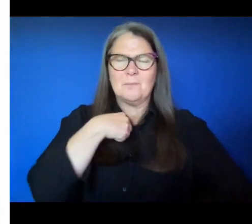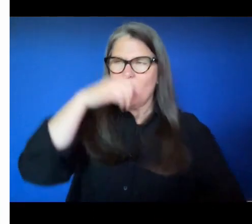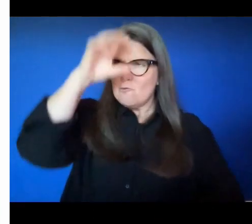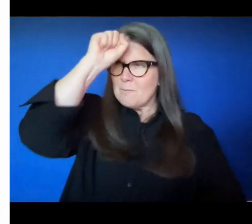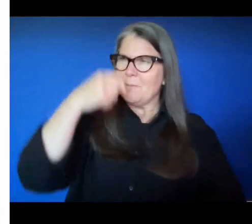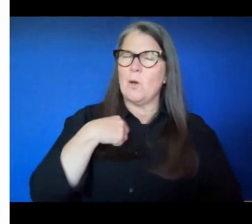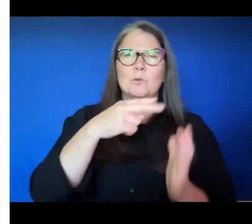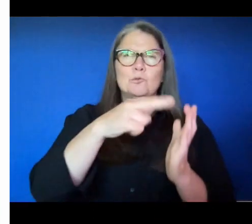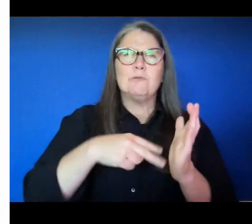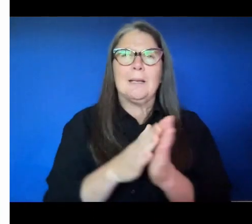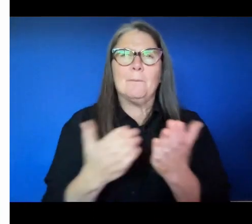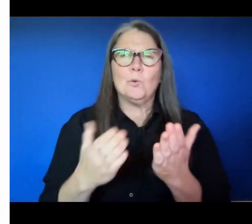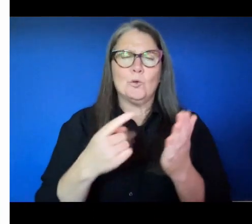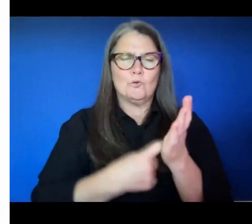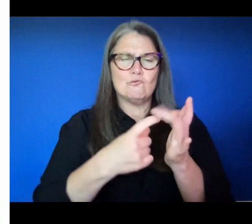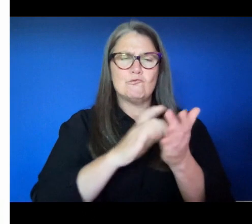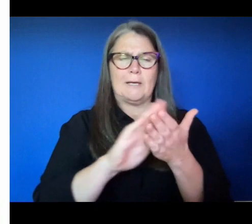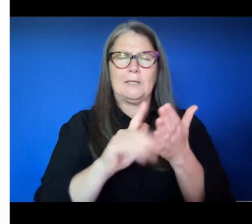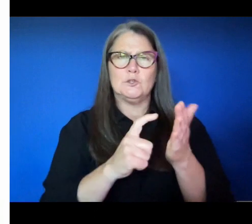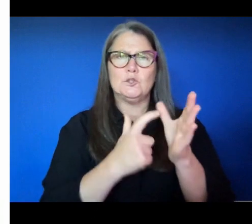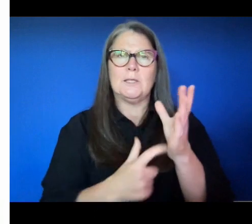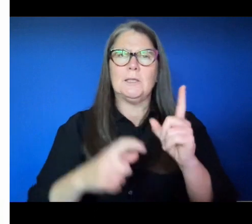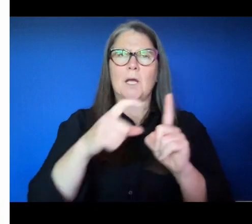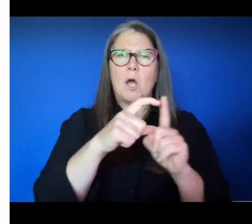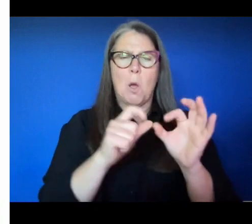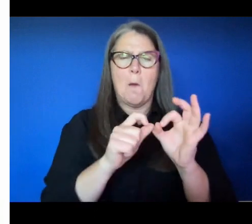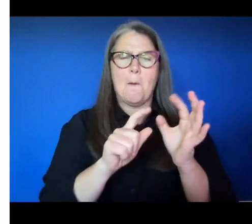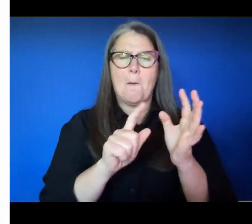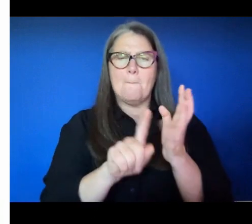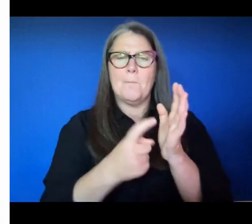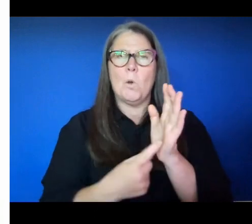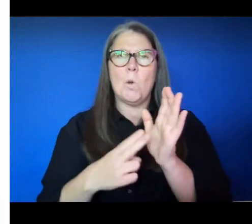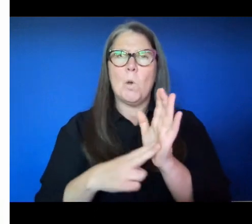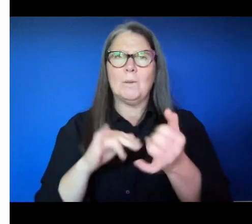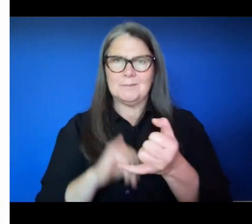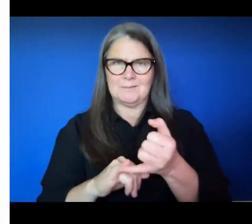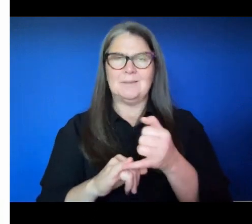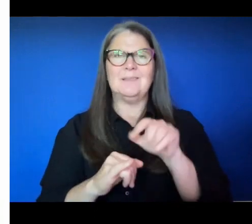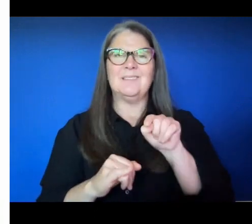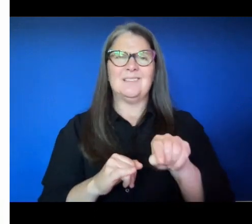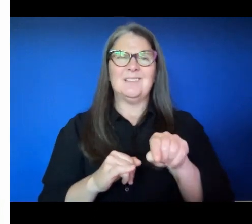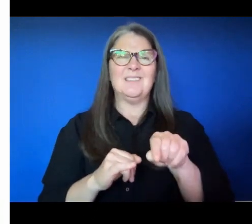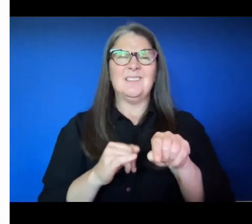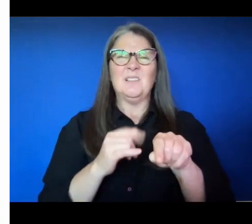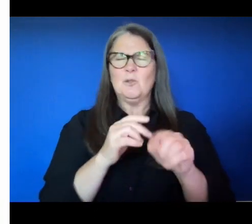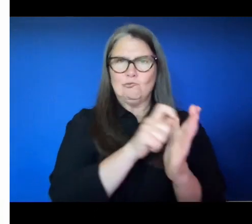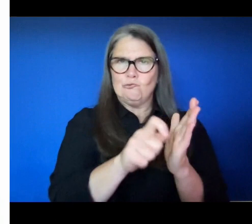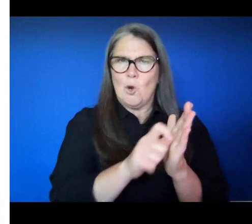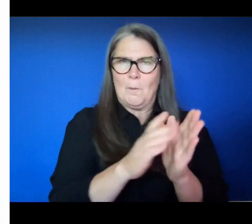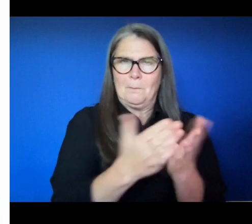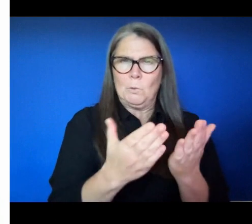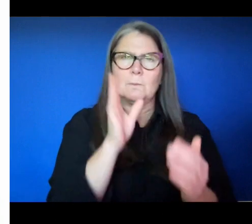of a northern suburb of Melbourne that was once a farm